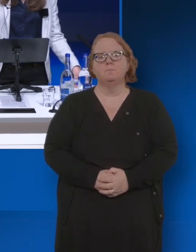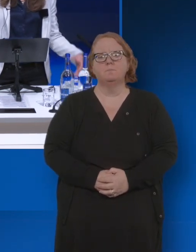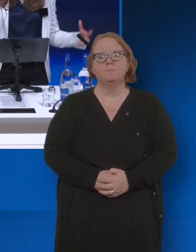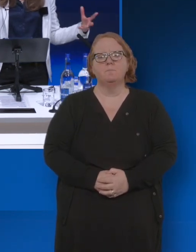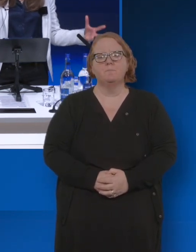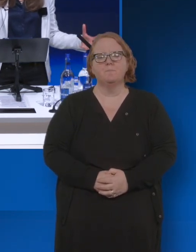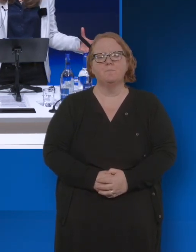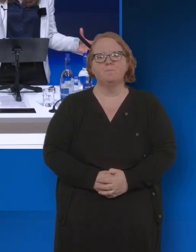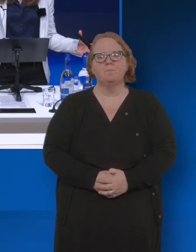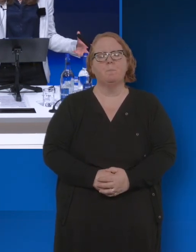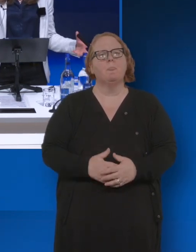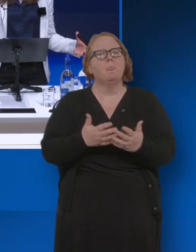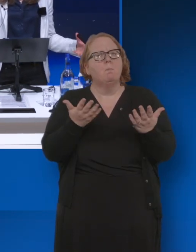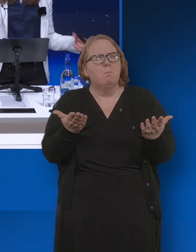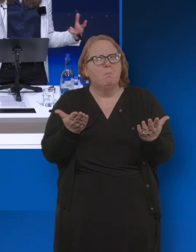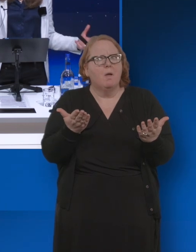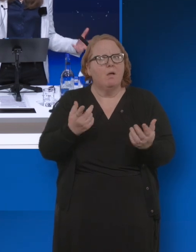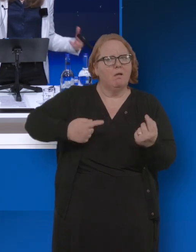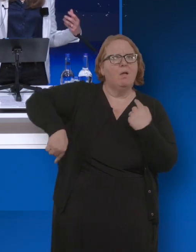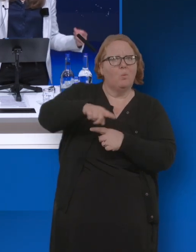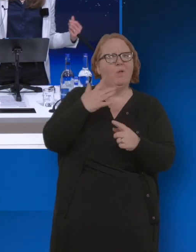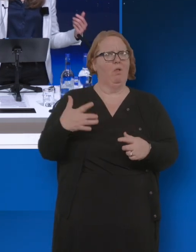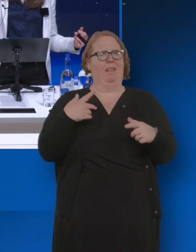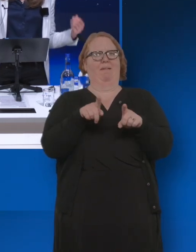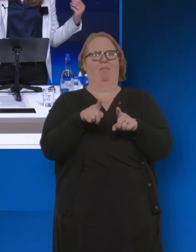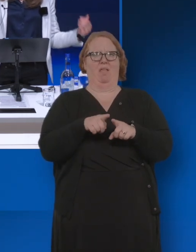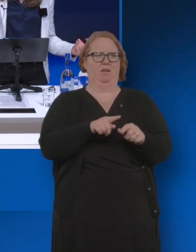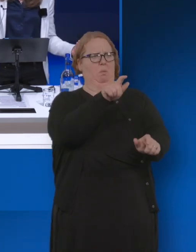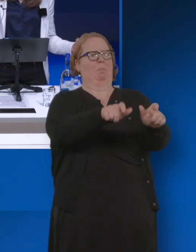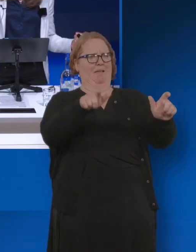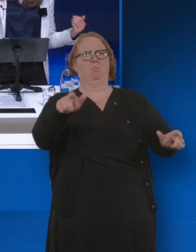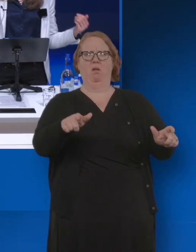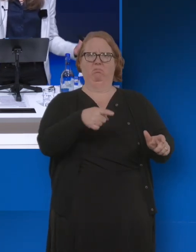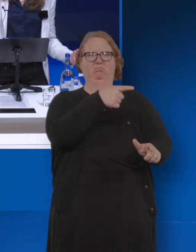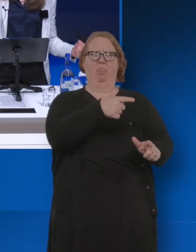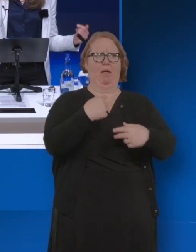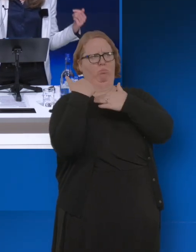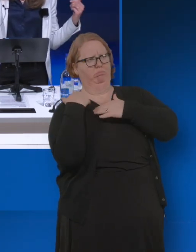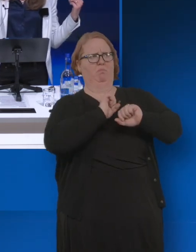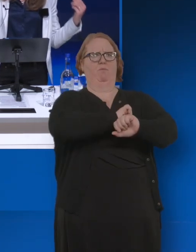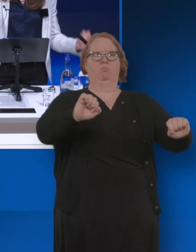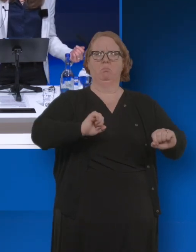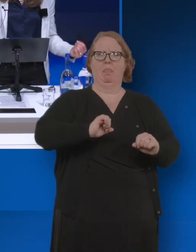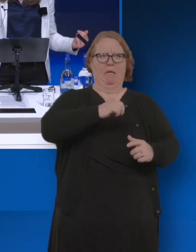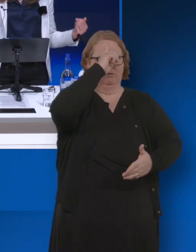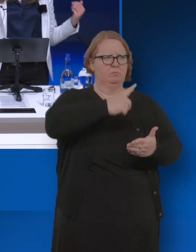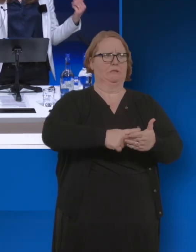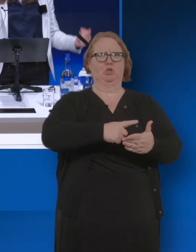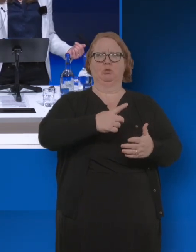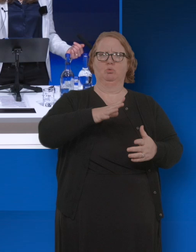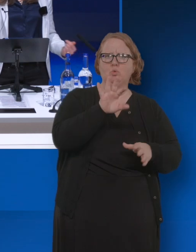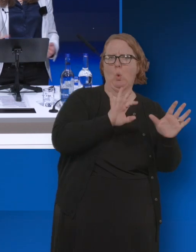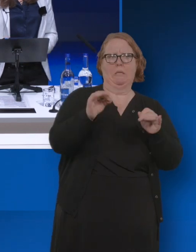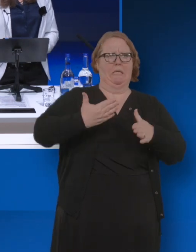And yet we seem to live as though people are the bearer of their opinions and choices